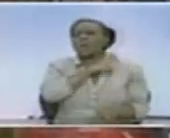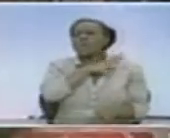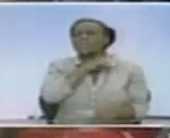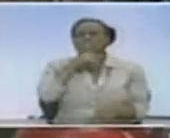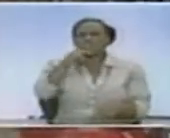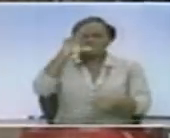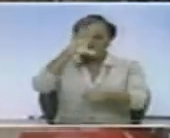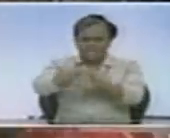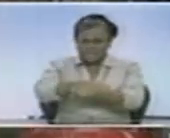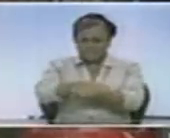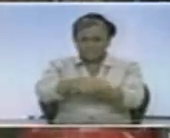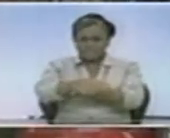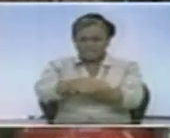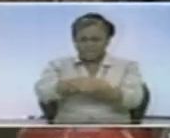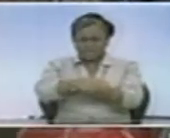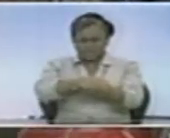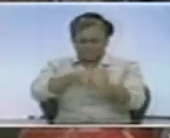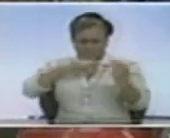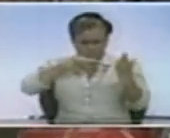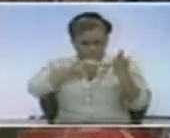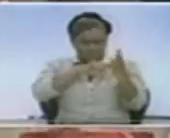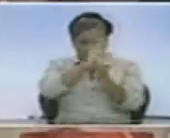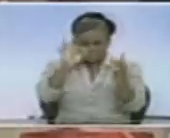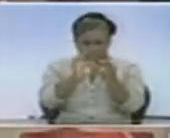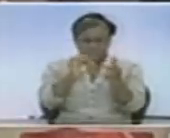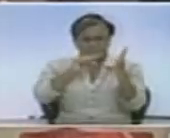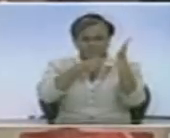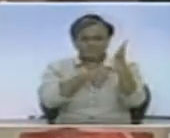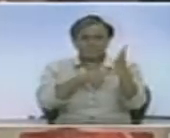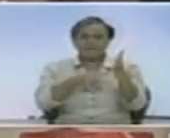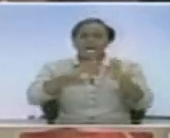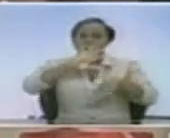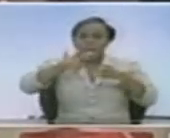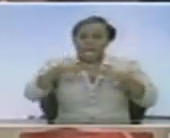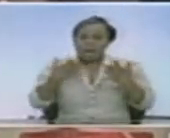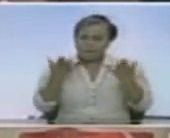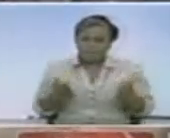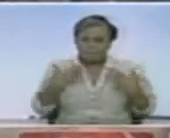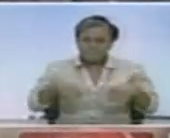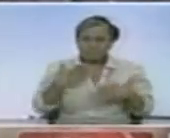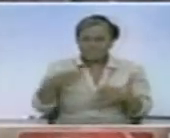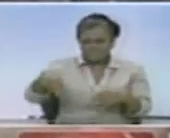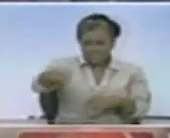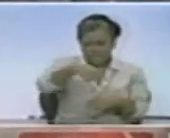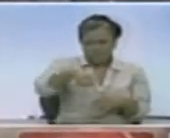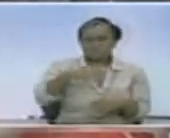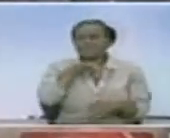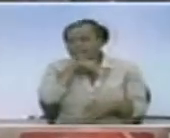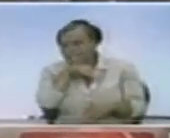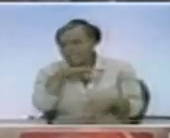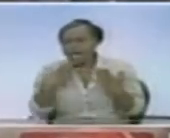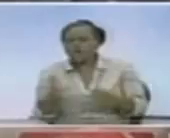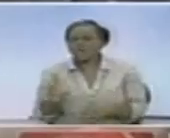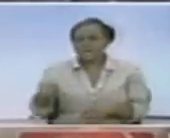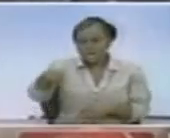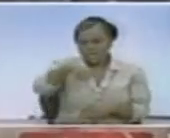not get to the bottom of the problem that we want to solve. What about those people around Raila and those people around Uhuru are saying, no, these people are insisting on Mkate